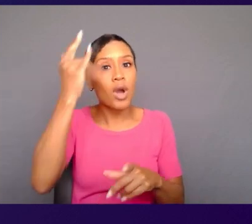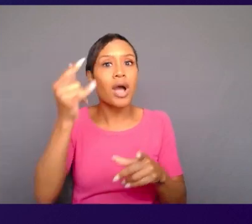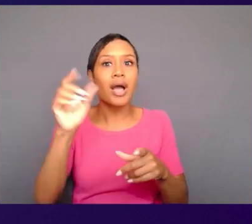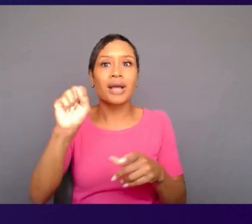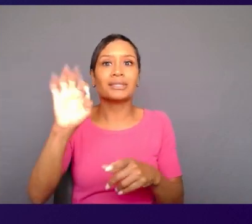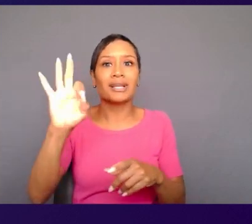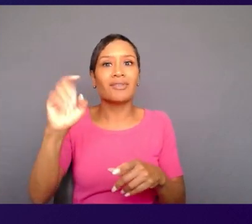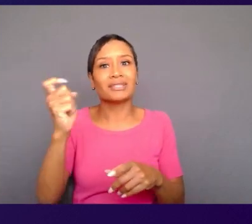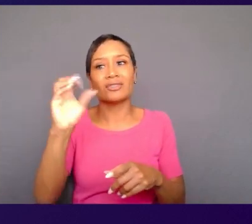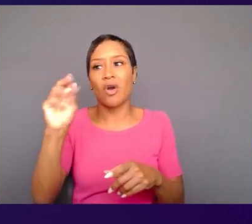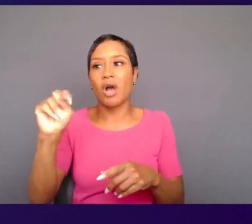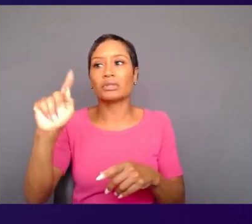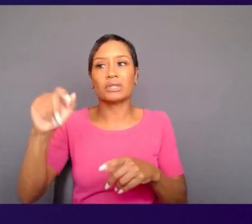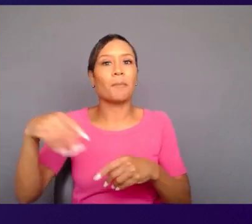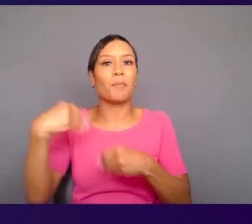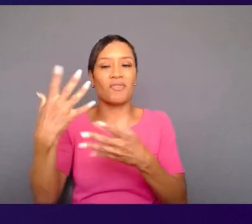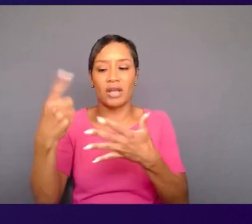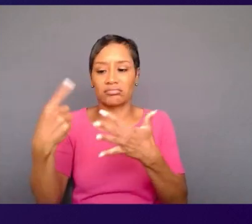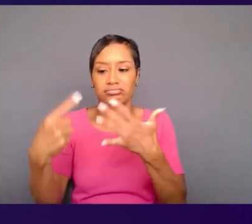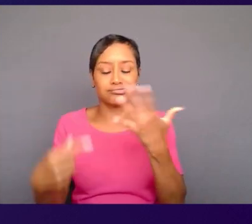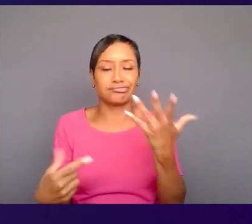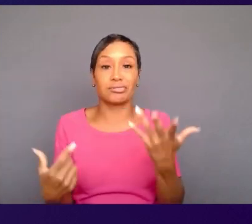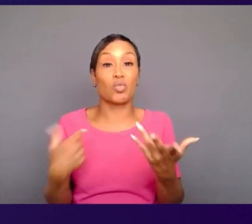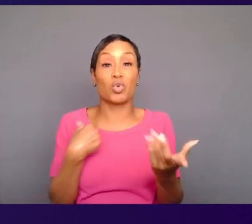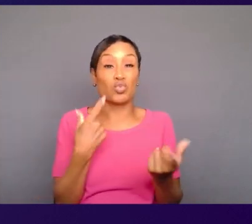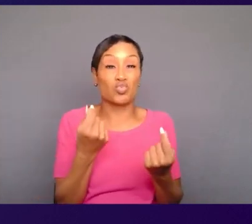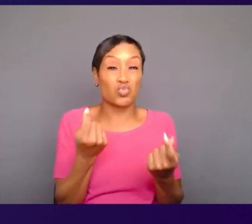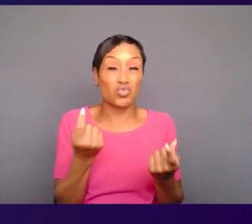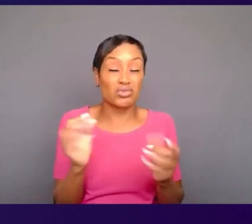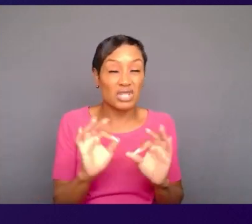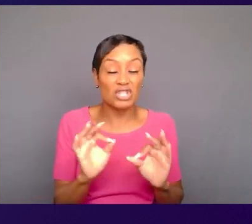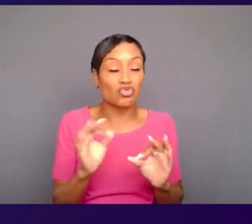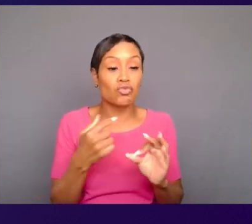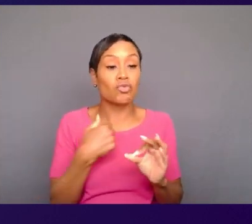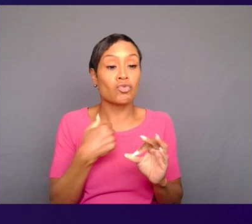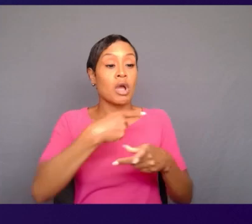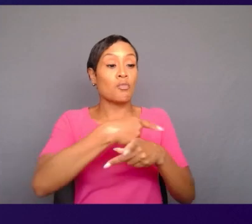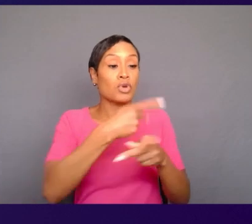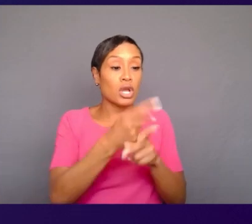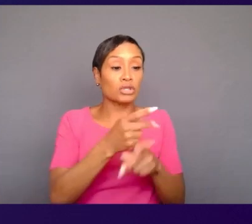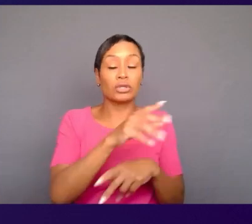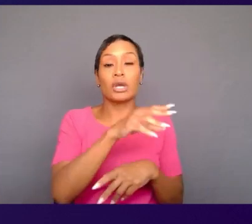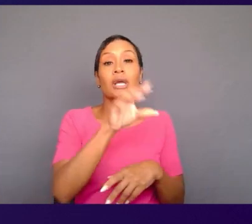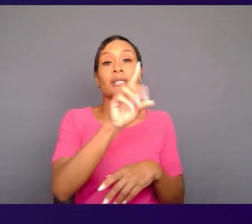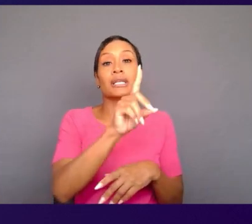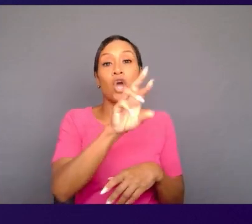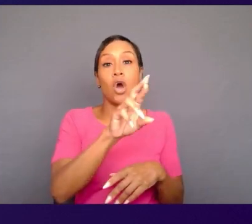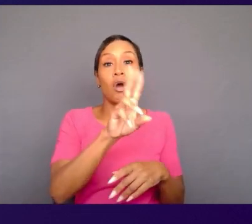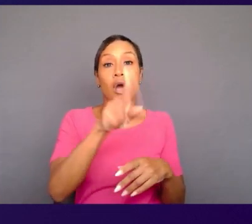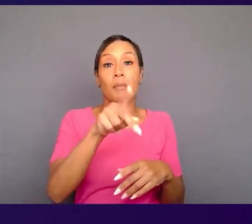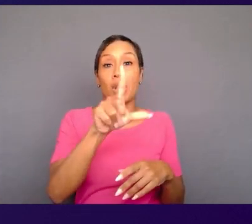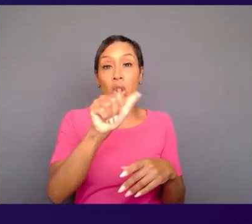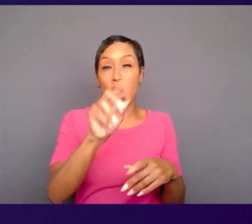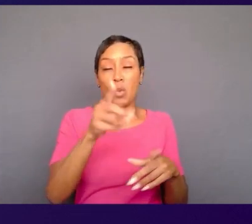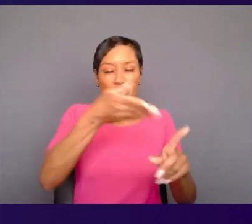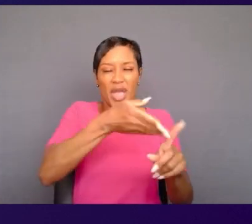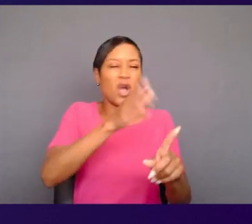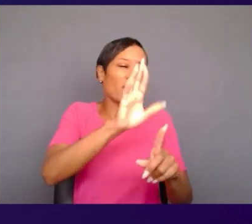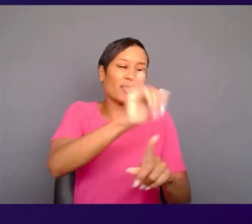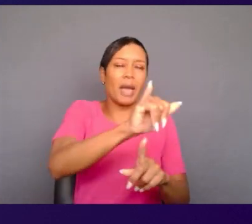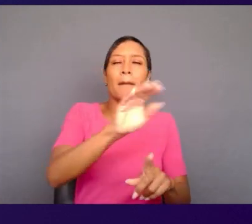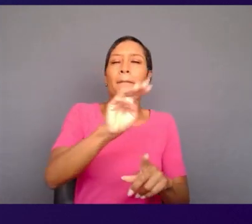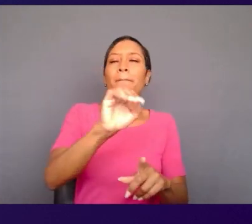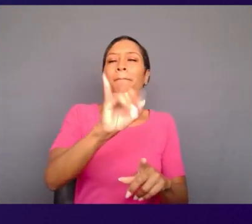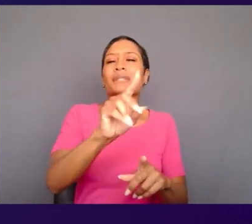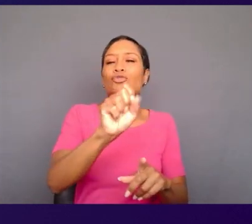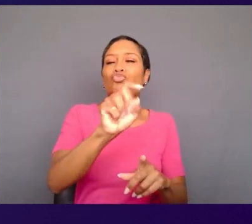ONTAP provides. Essentially all we did was we took the production and DR workloads that was on this midstream company's